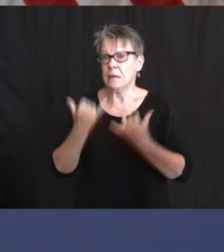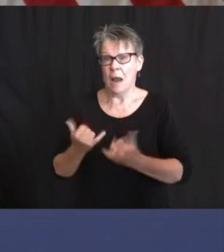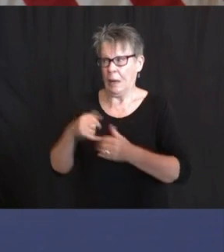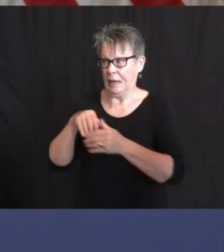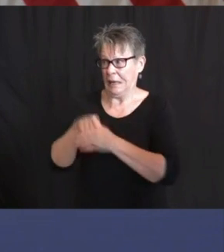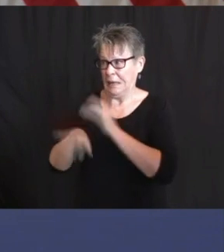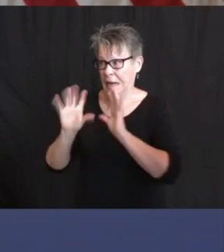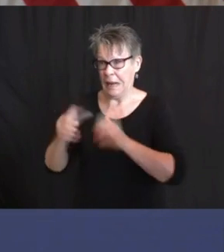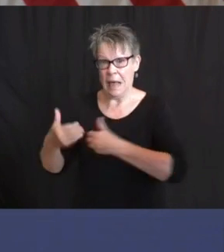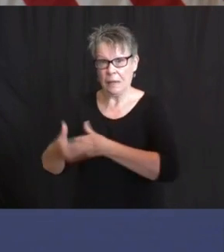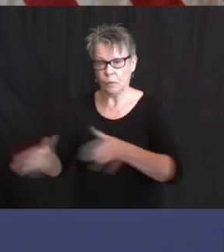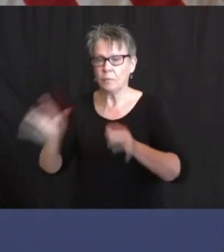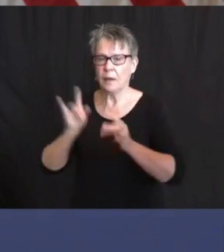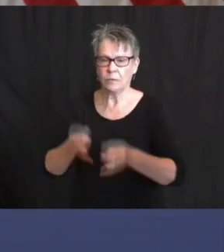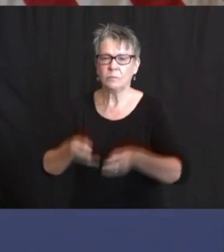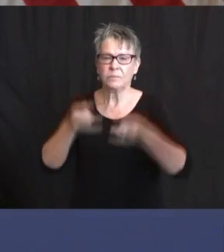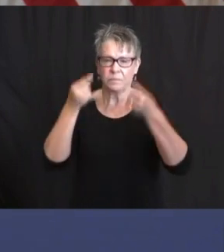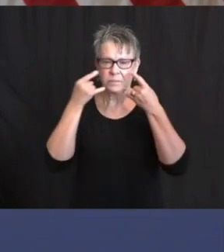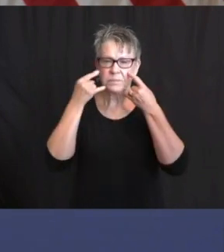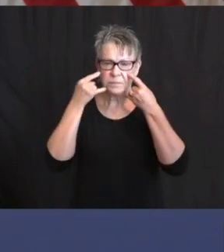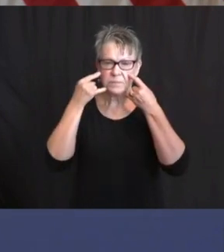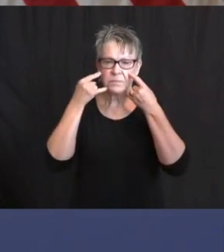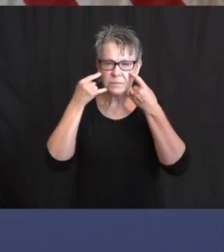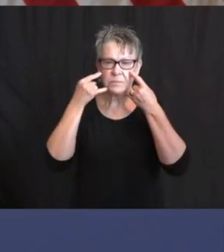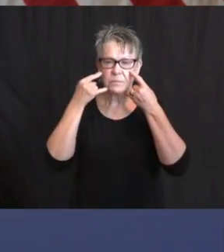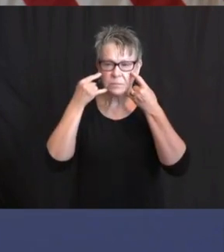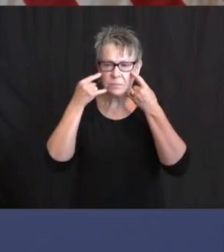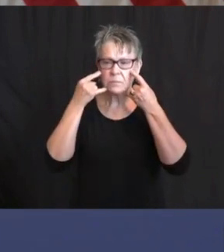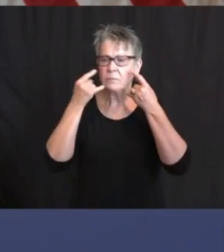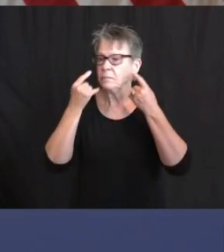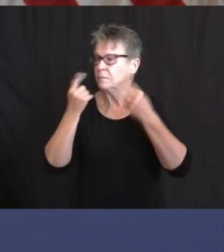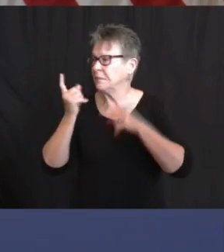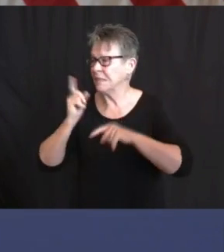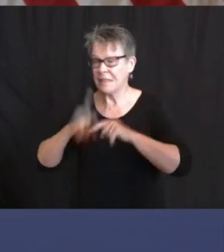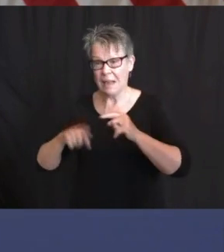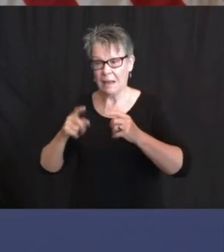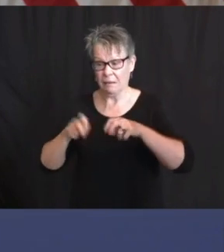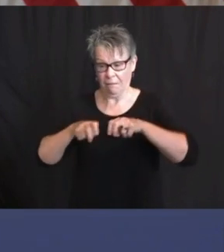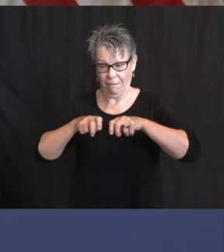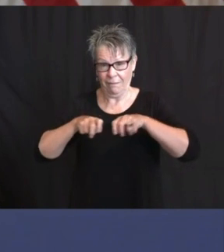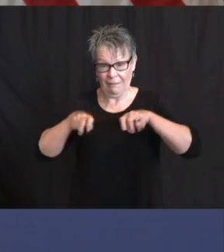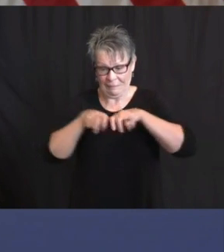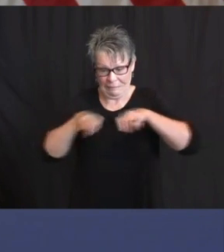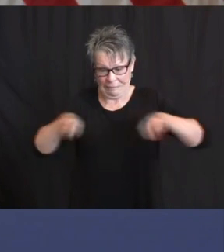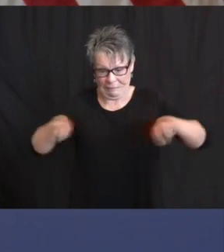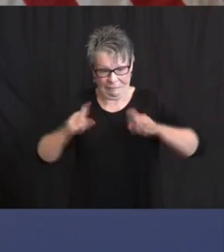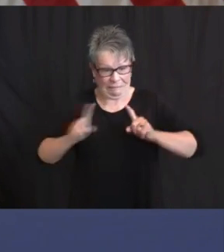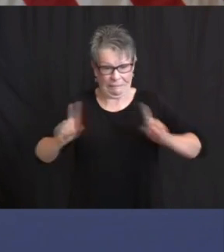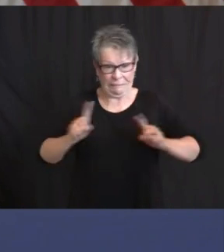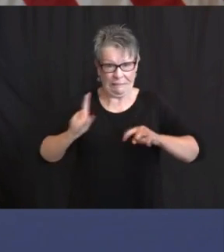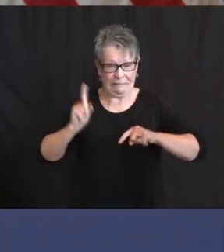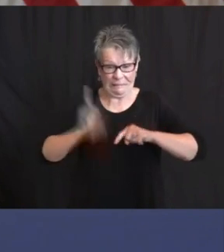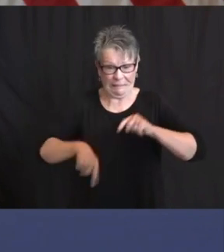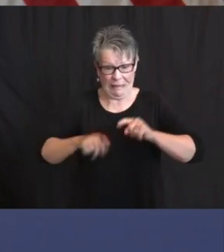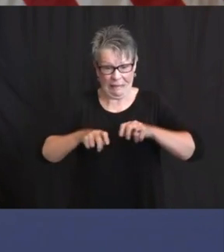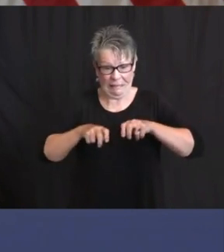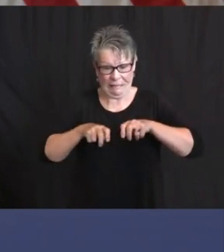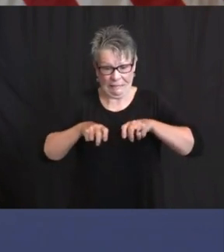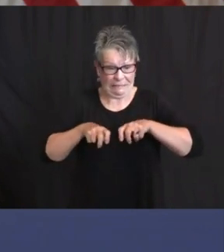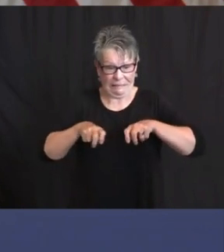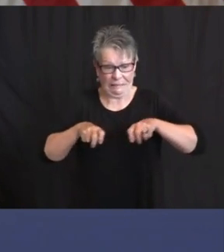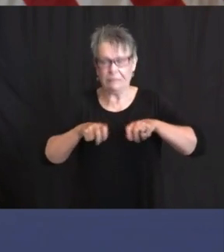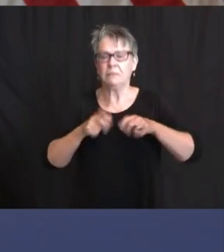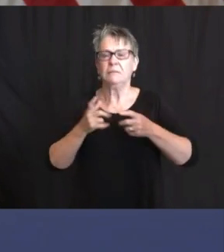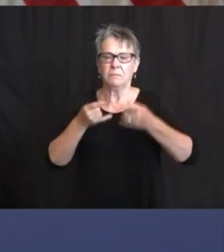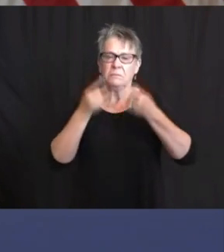social distancing or at all, period, I should say, Health Department has advised us that, for instance, at cashier stands or other